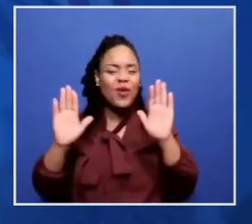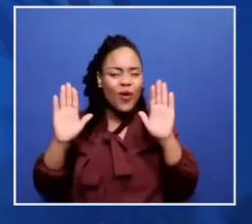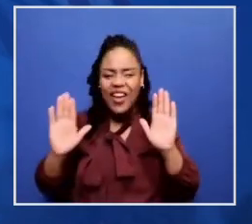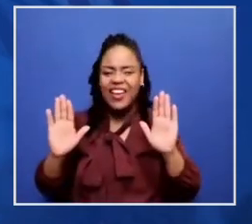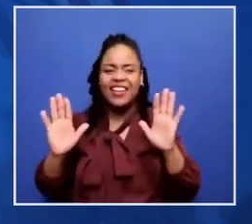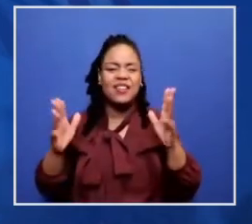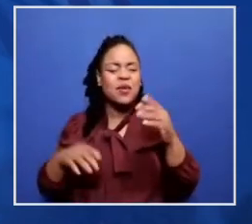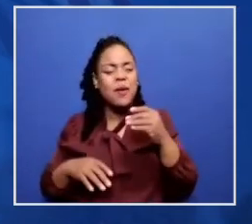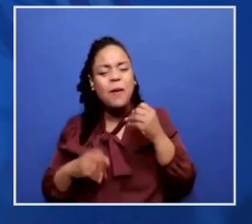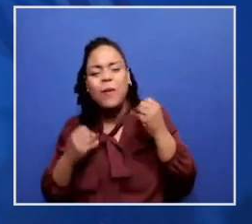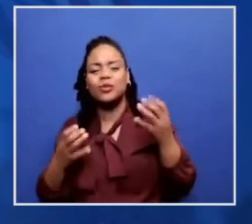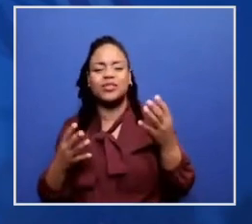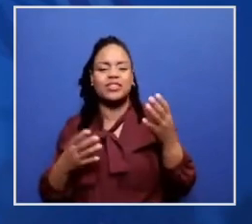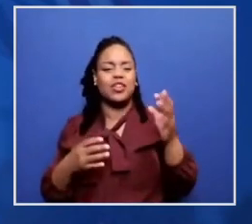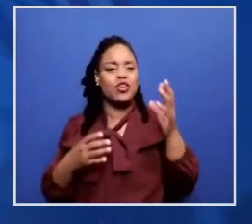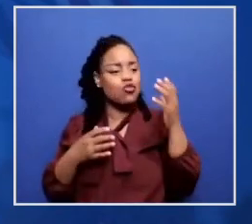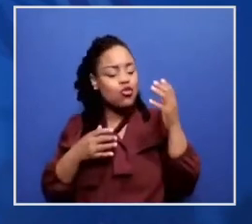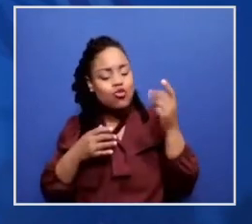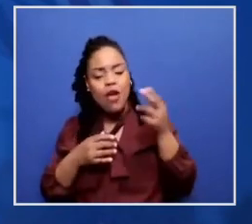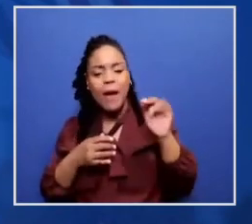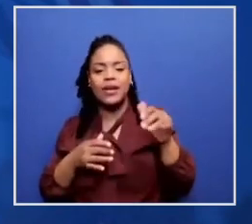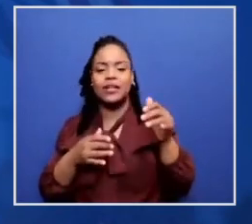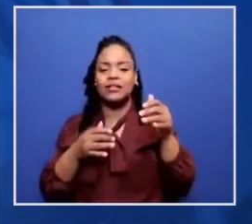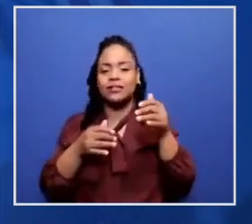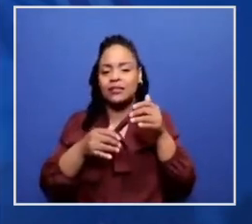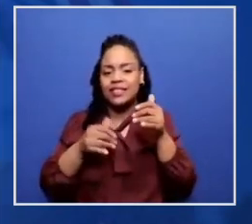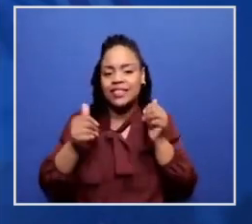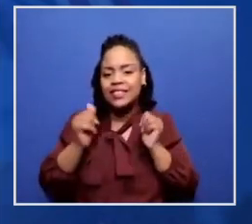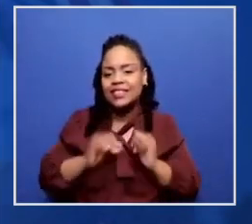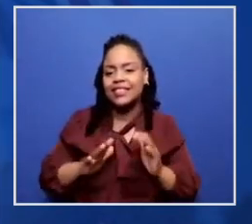singer and actor, Mr. B.B. Winans.